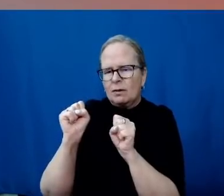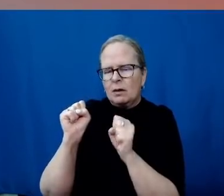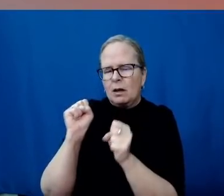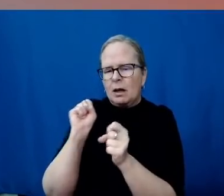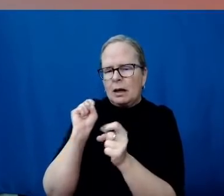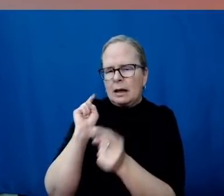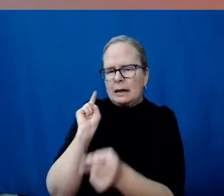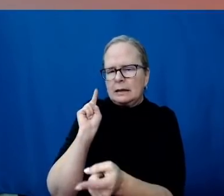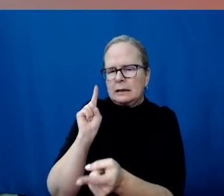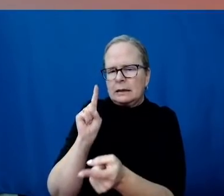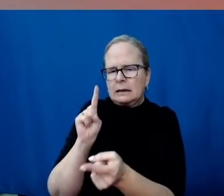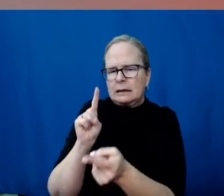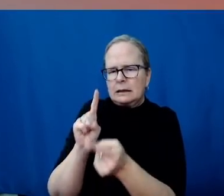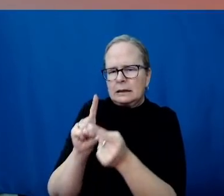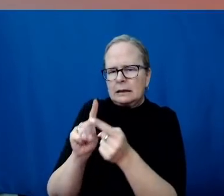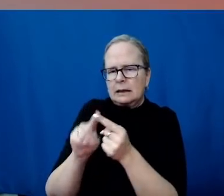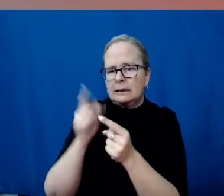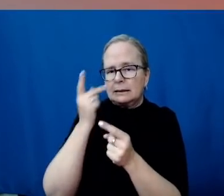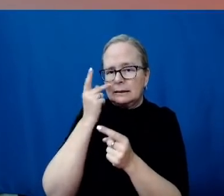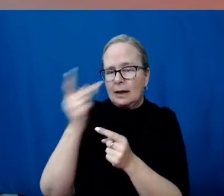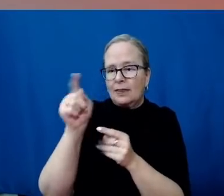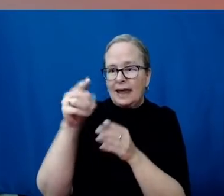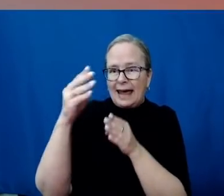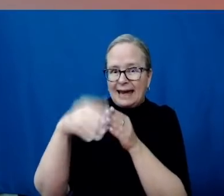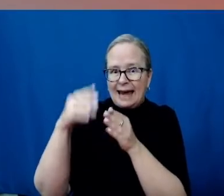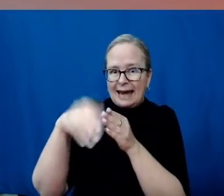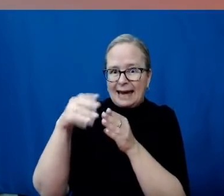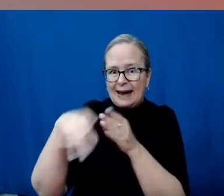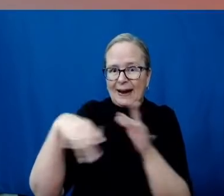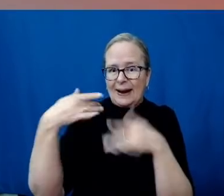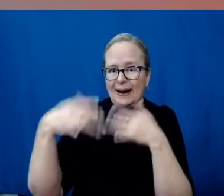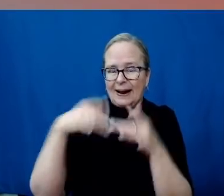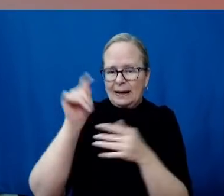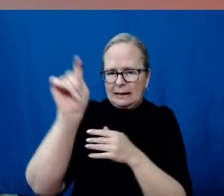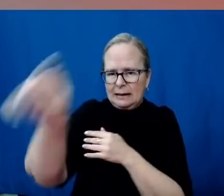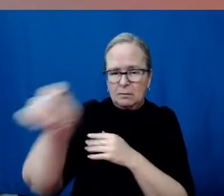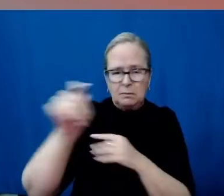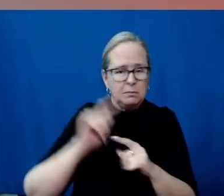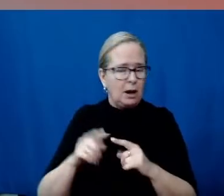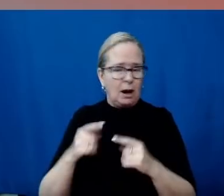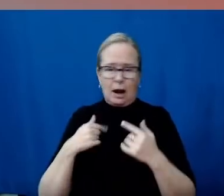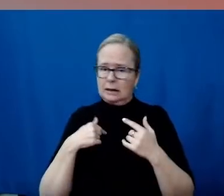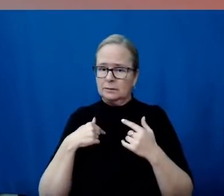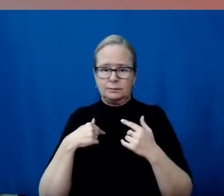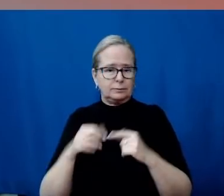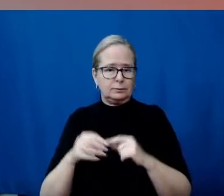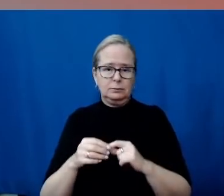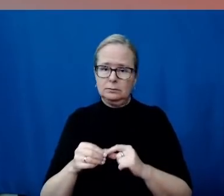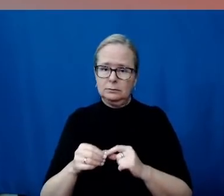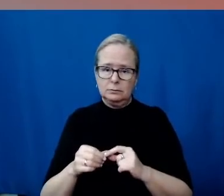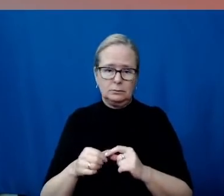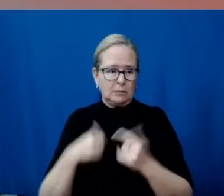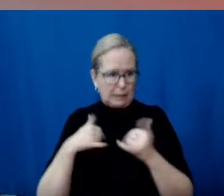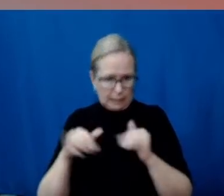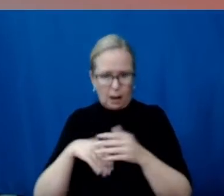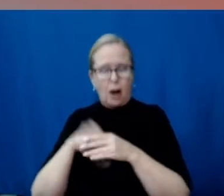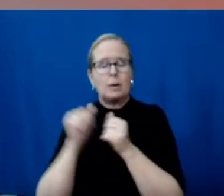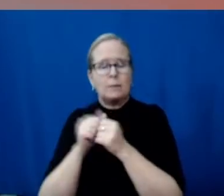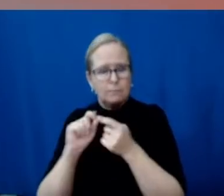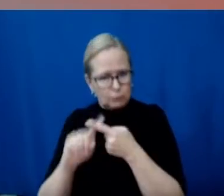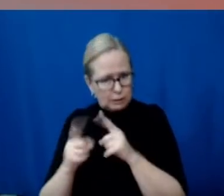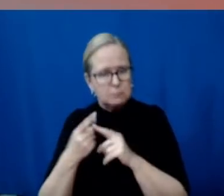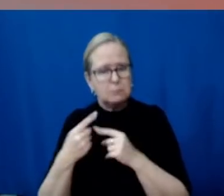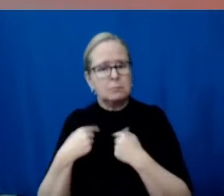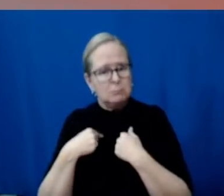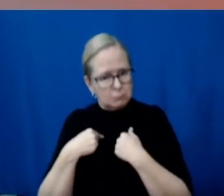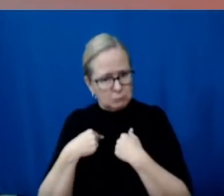until such time as we truly see the end. And so I still see friends. I go on lots of walking meetings,